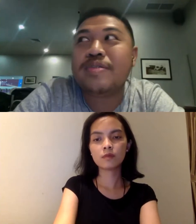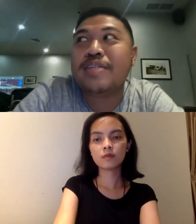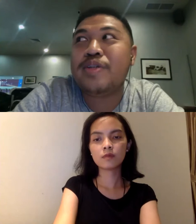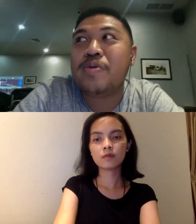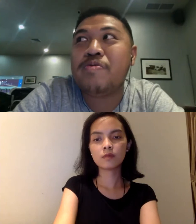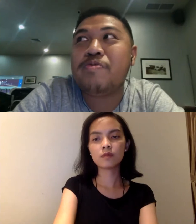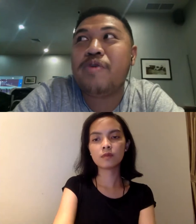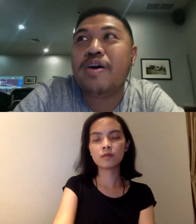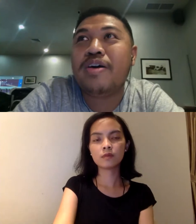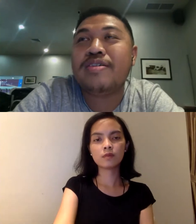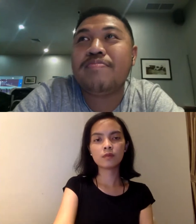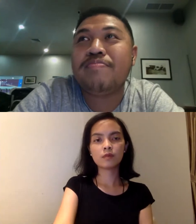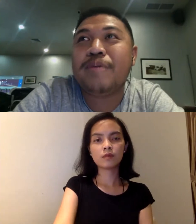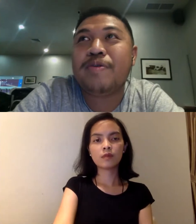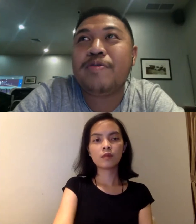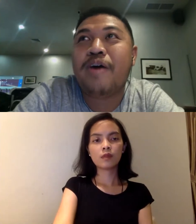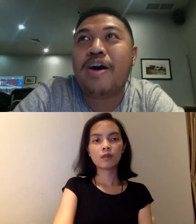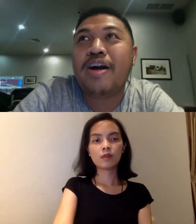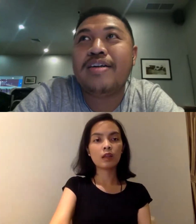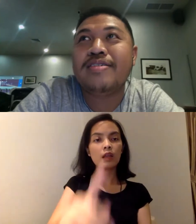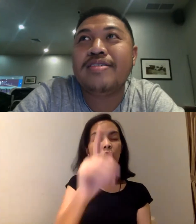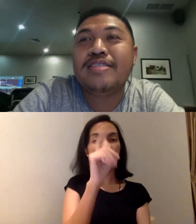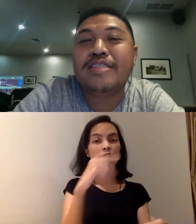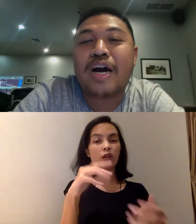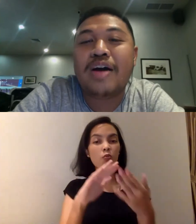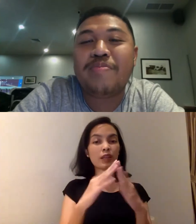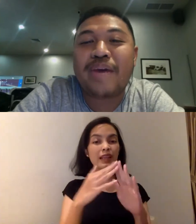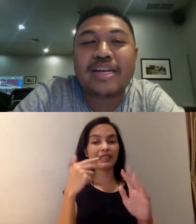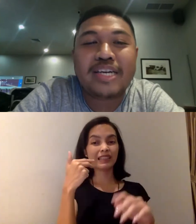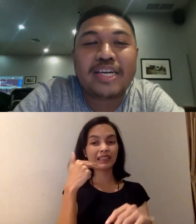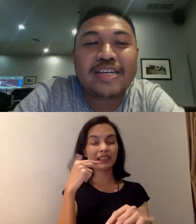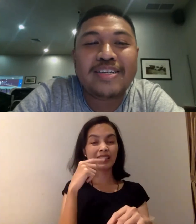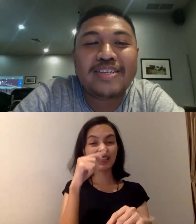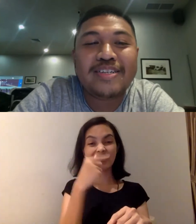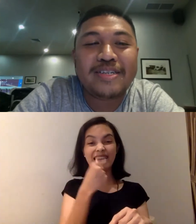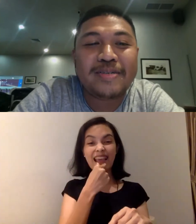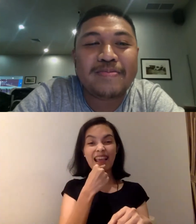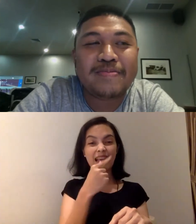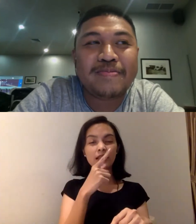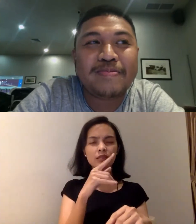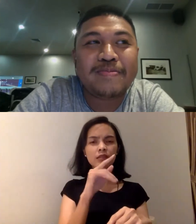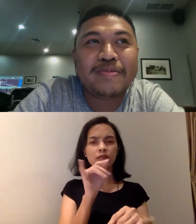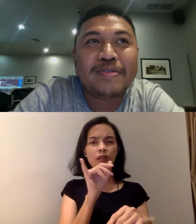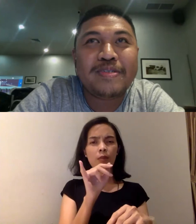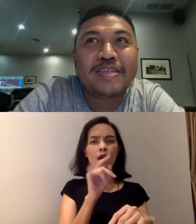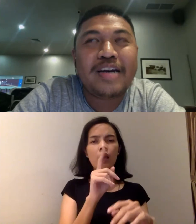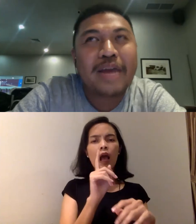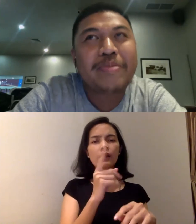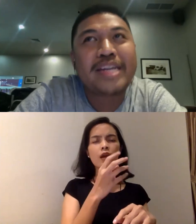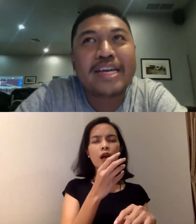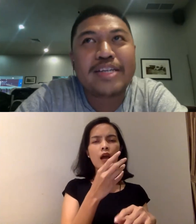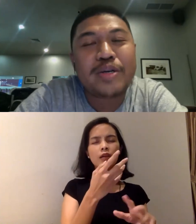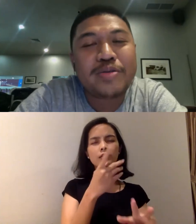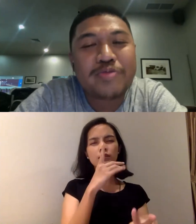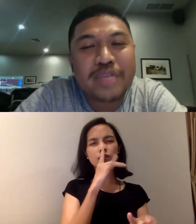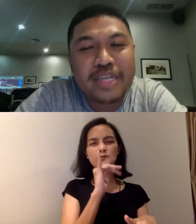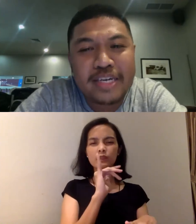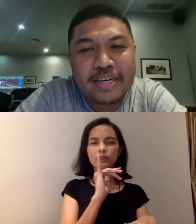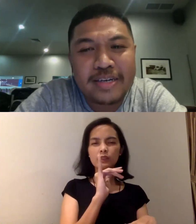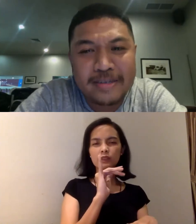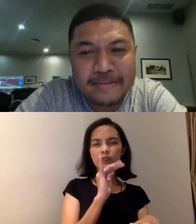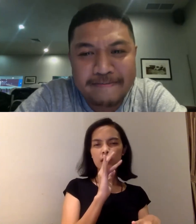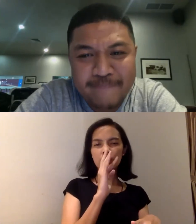somehow they don't want people who are not manly. I mean, they don't really